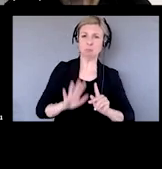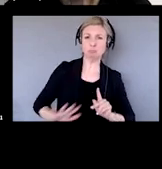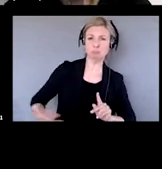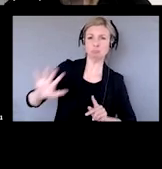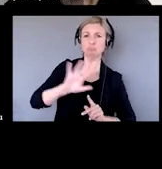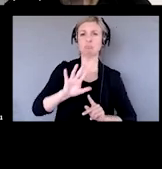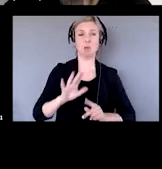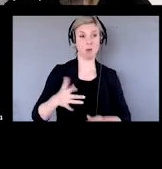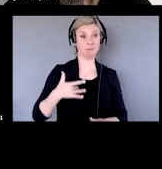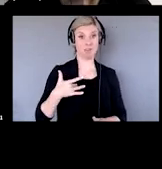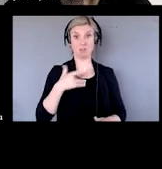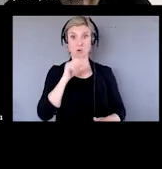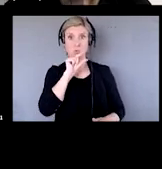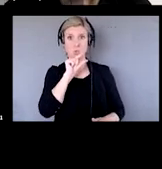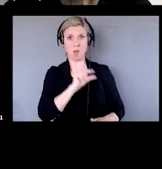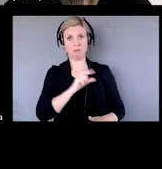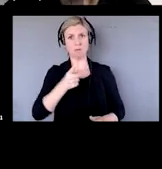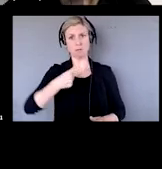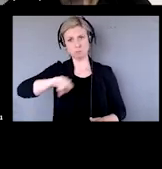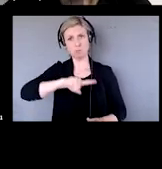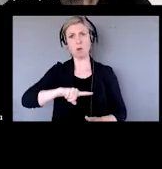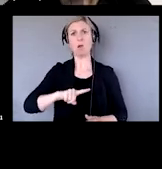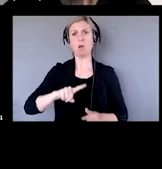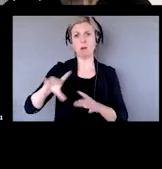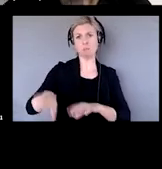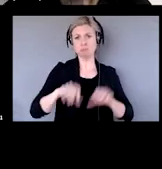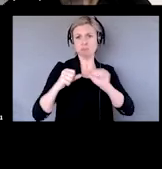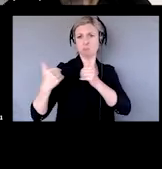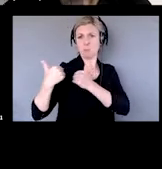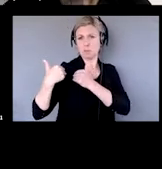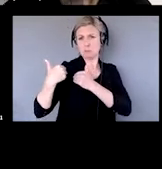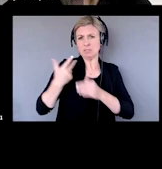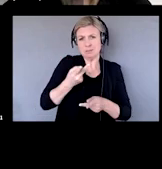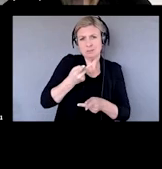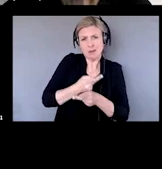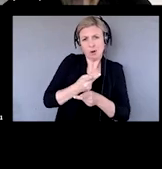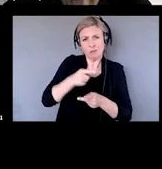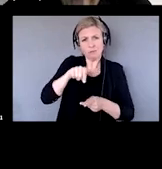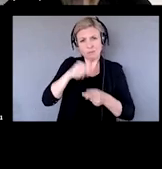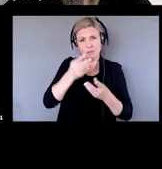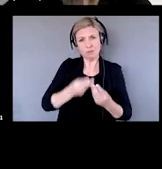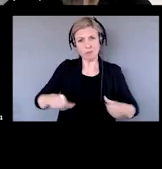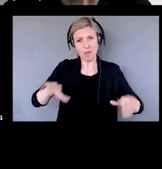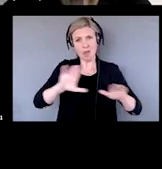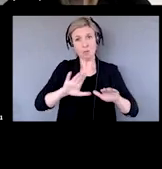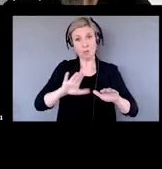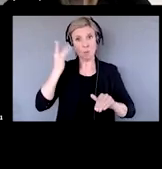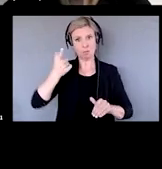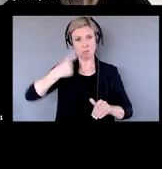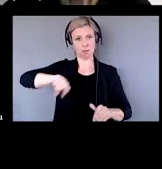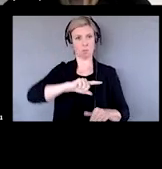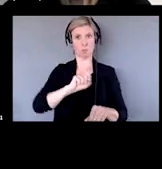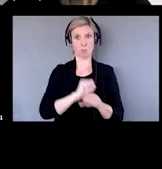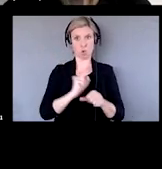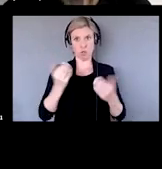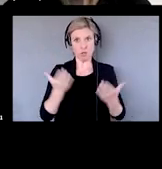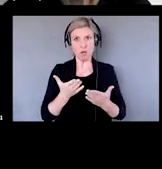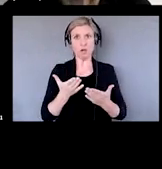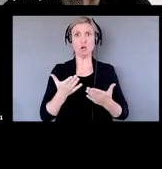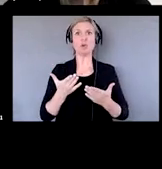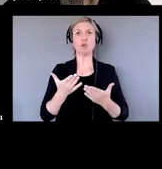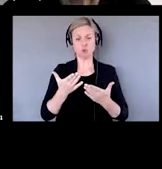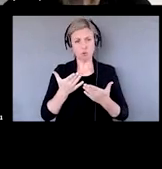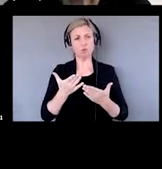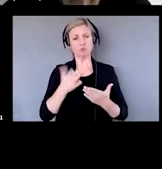responsibility to the stewardship of this land on which we live and work. Today, we acknowledge the Mississaugas of the Credit